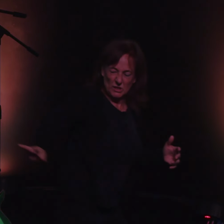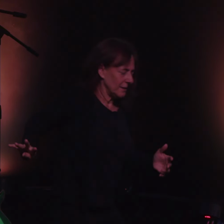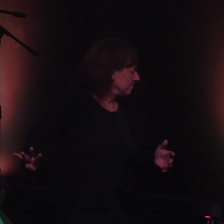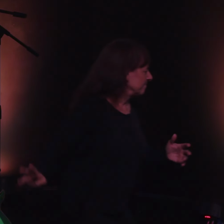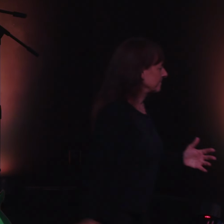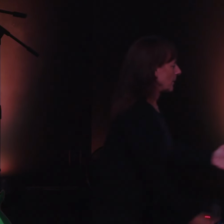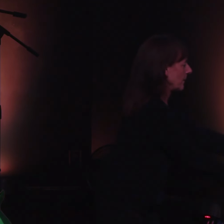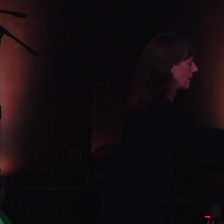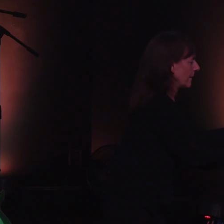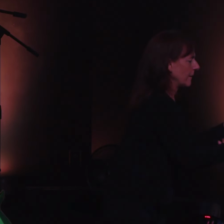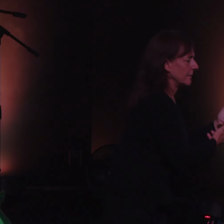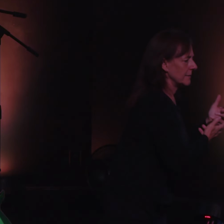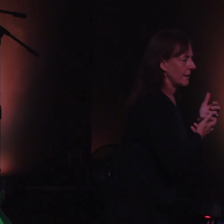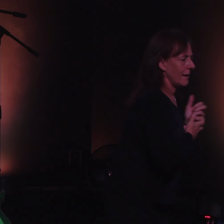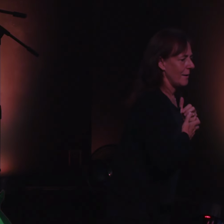to do that, it's not even funny.